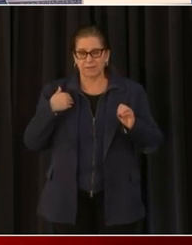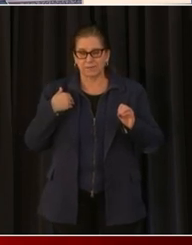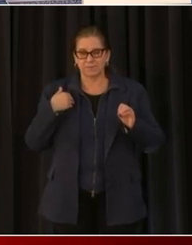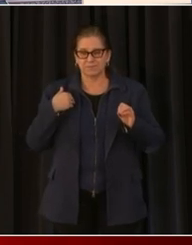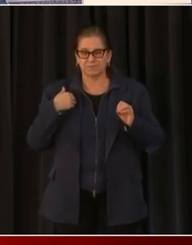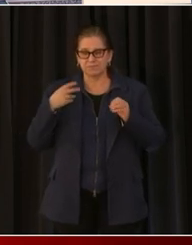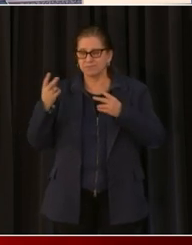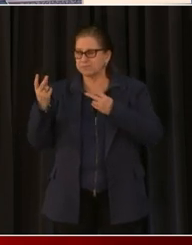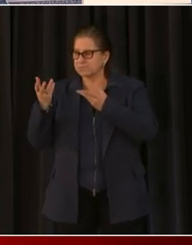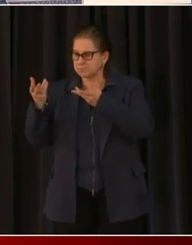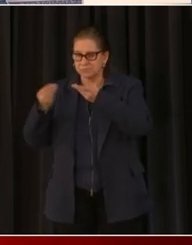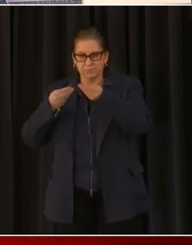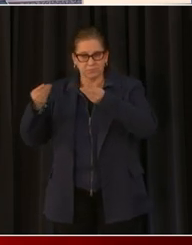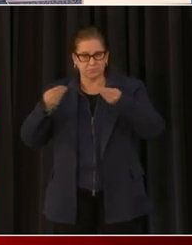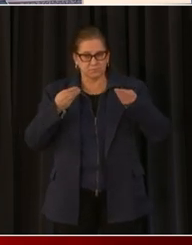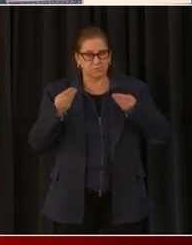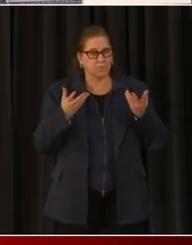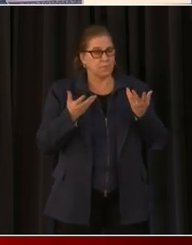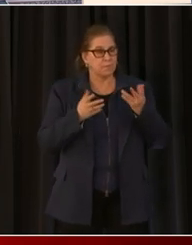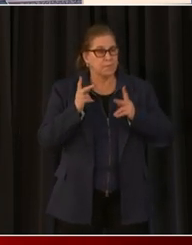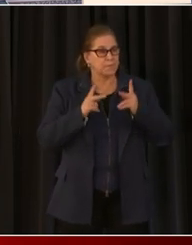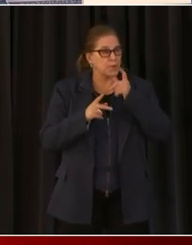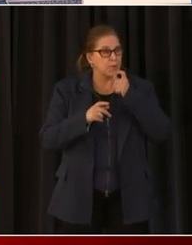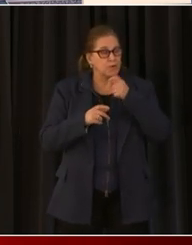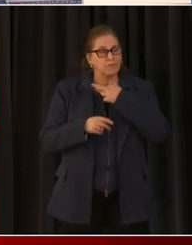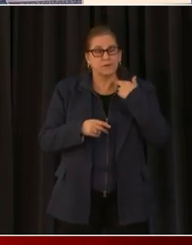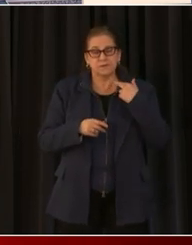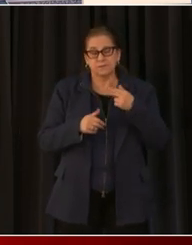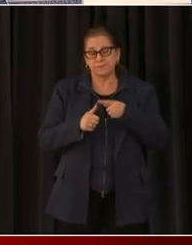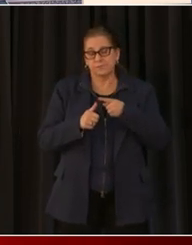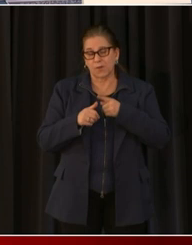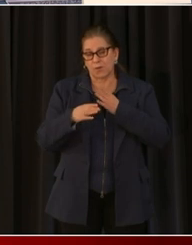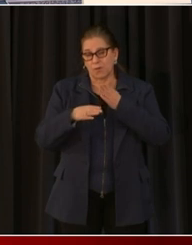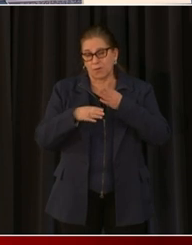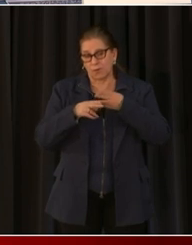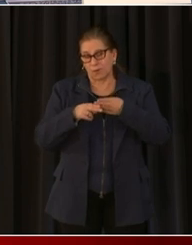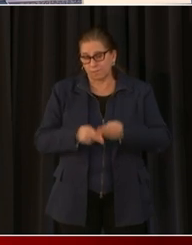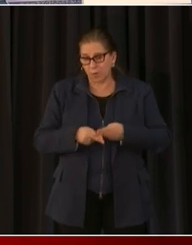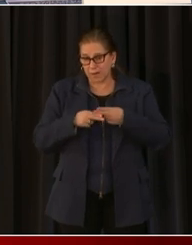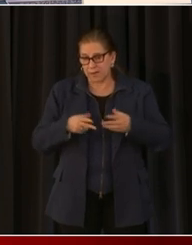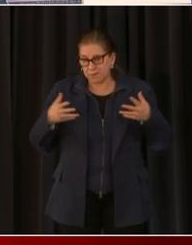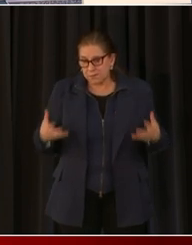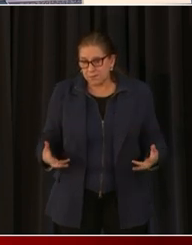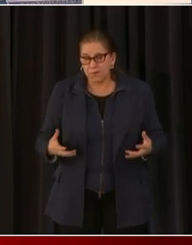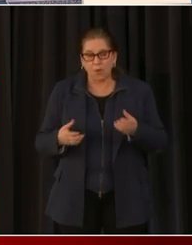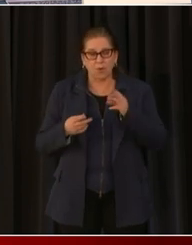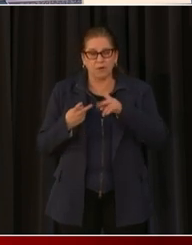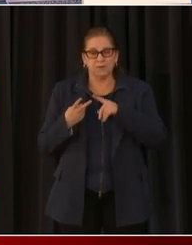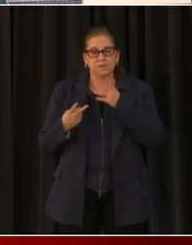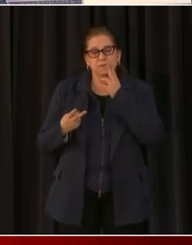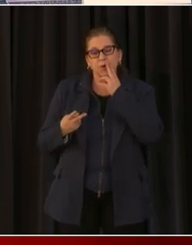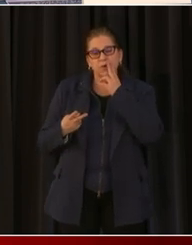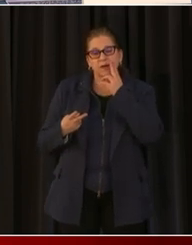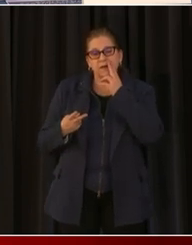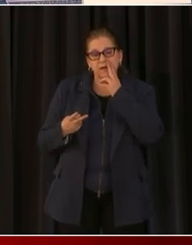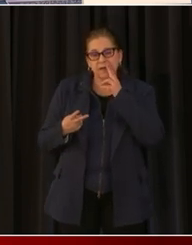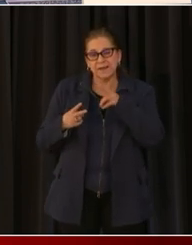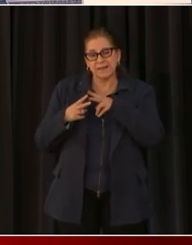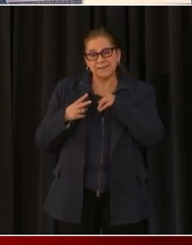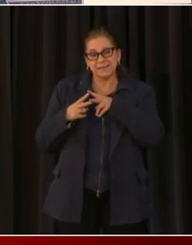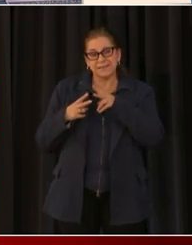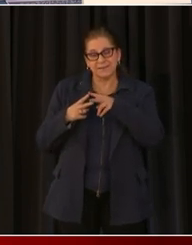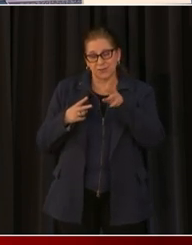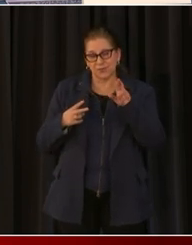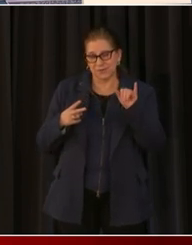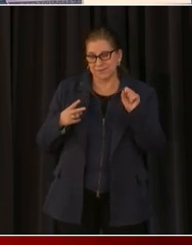overweight, obesity, and smoking, in the communities that are disproportionately impacted in the district, it actually is such